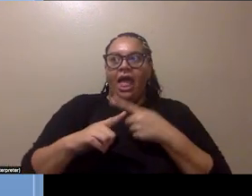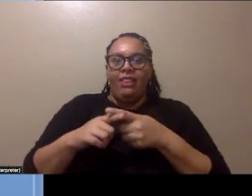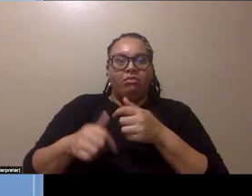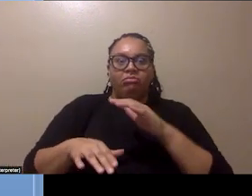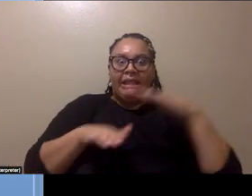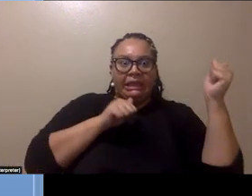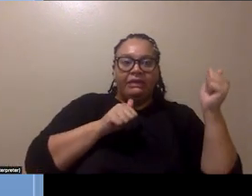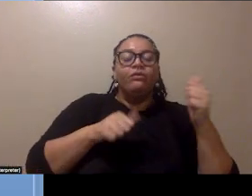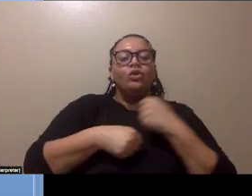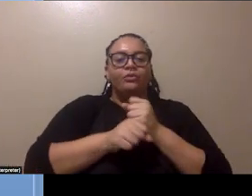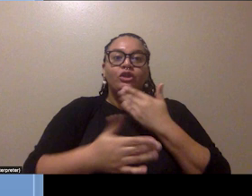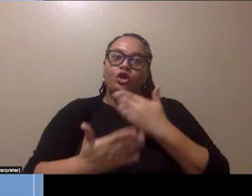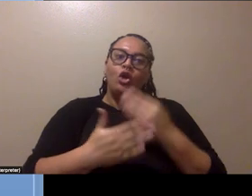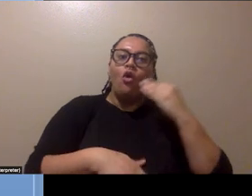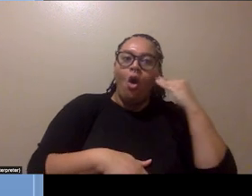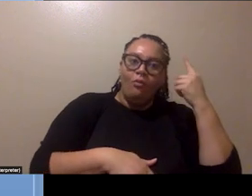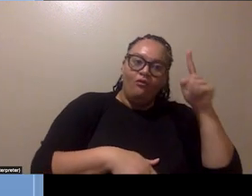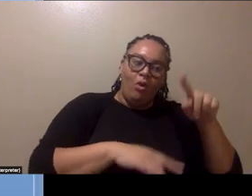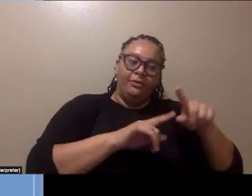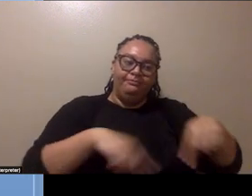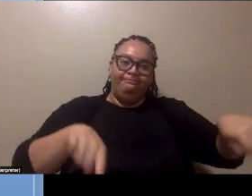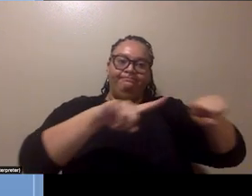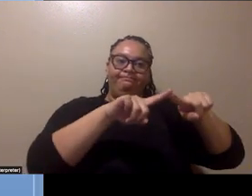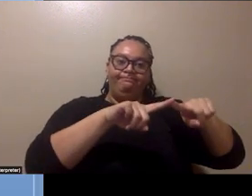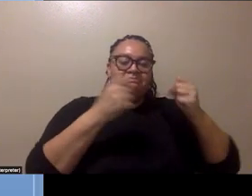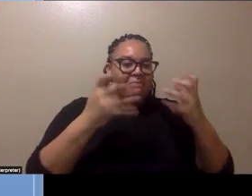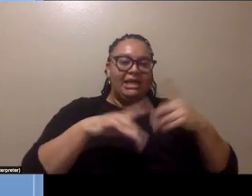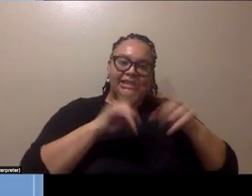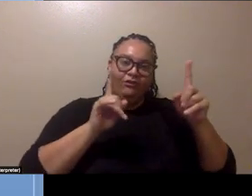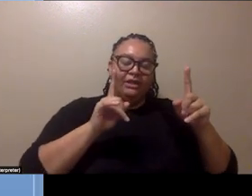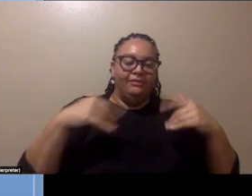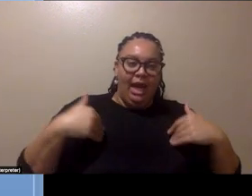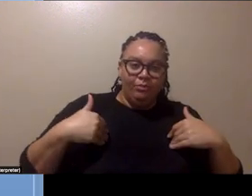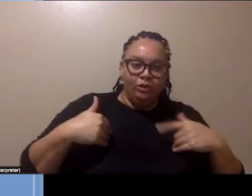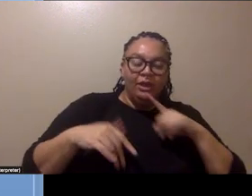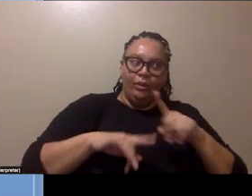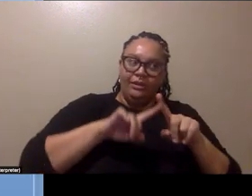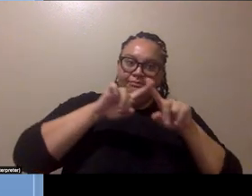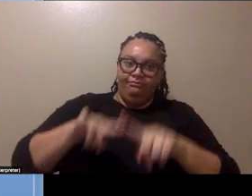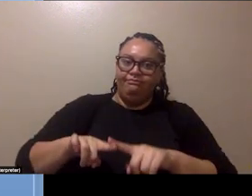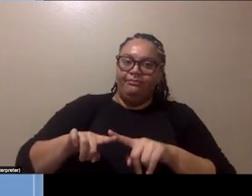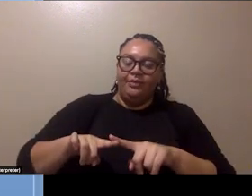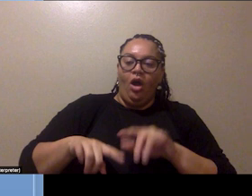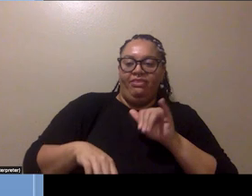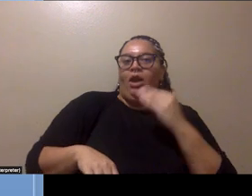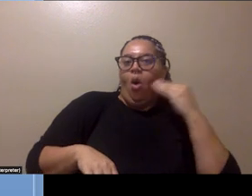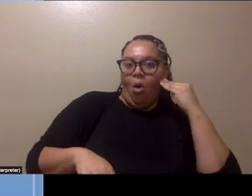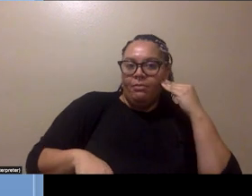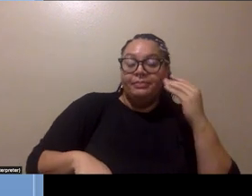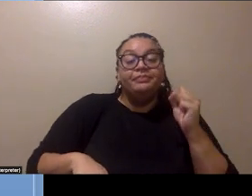provides these great nesting sites and food storage sites and sheltering sites for a plethora of other species that rely on these